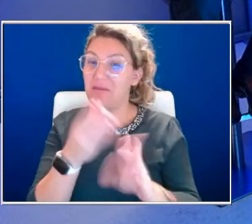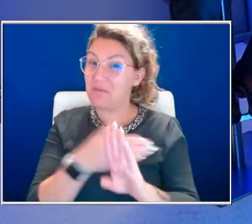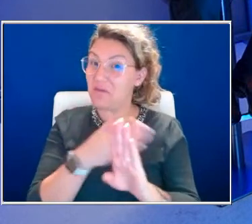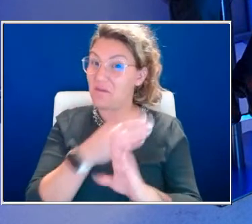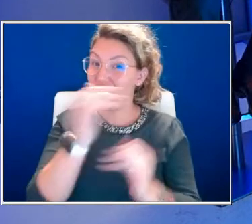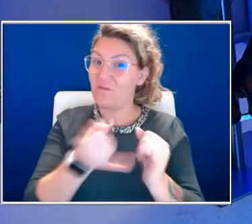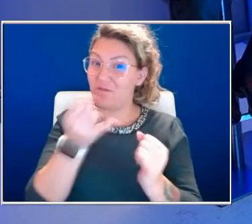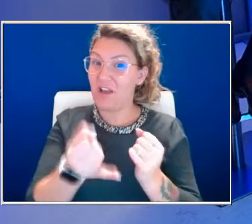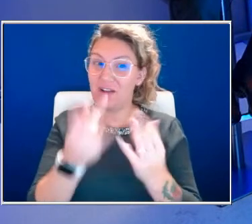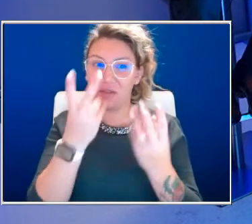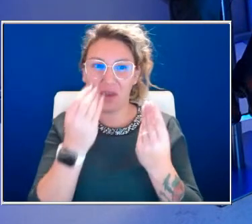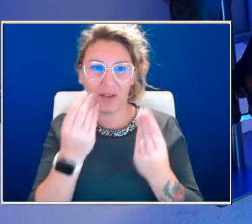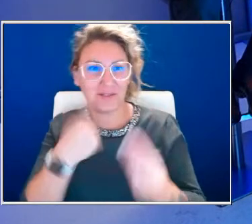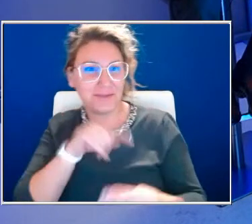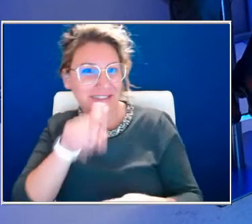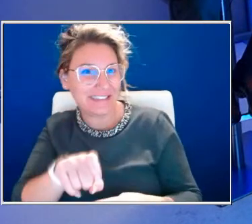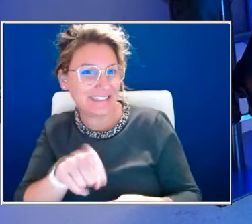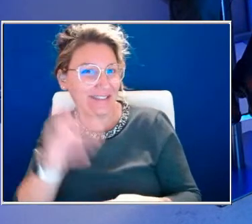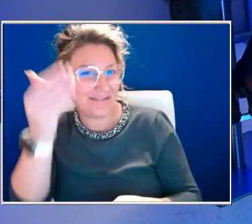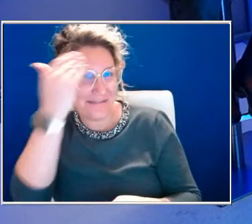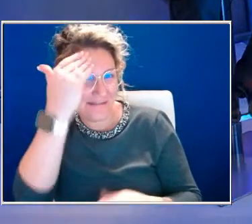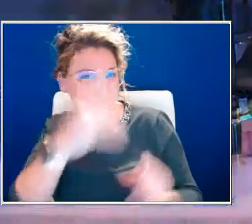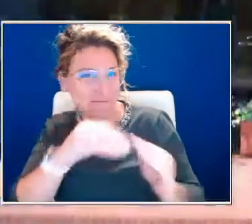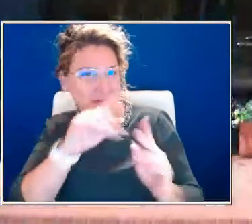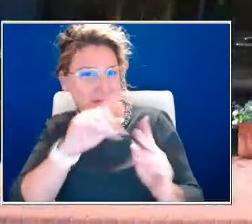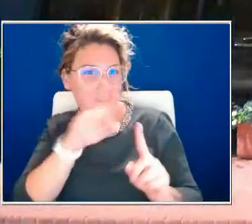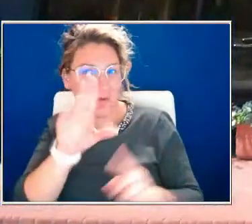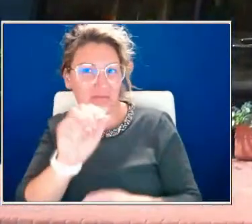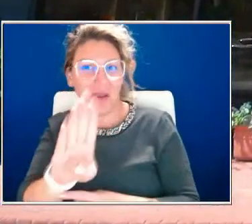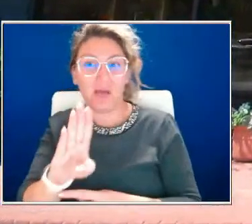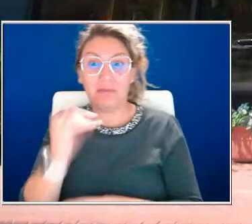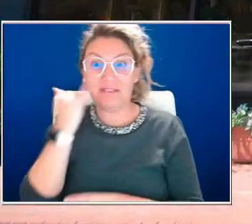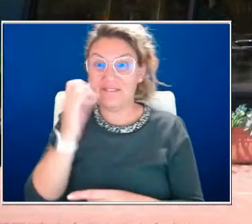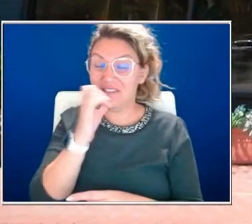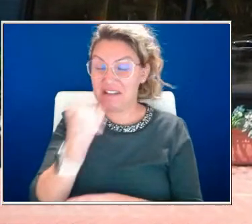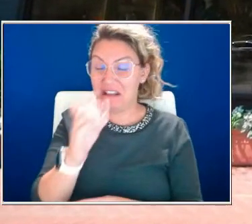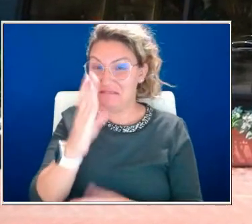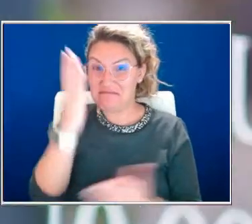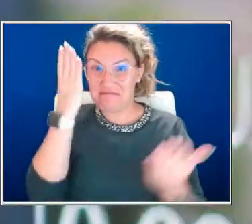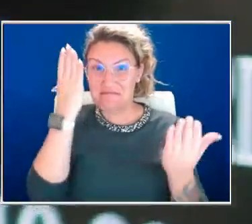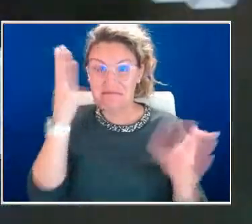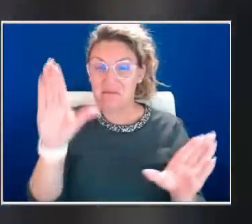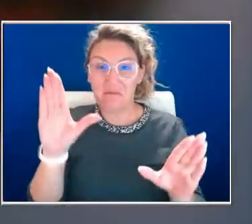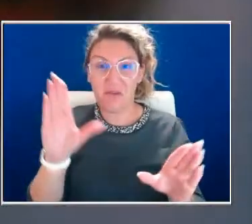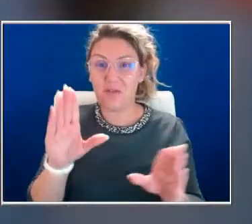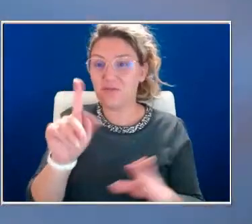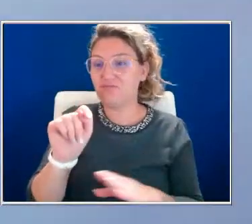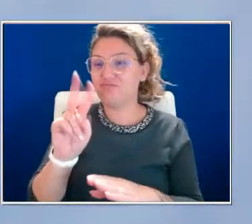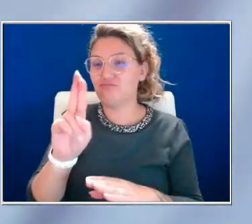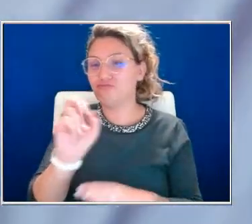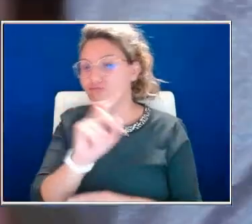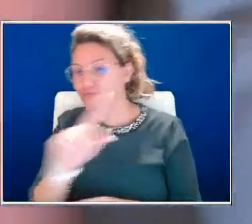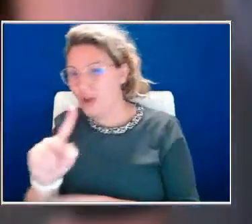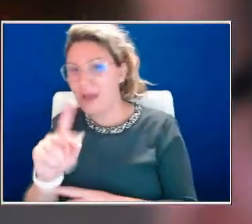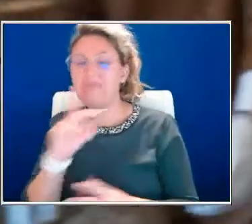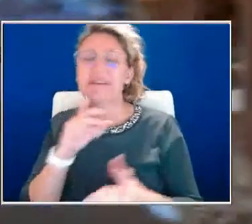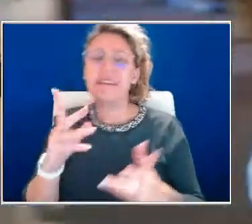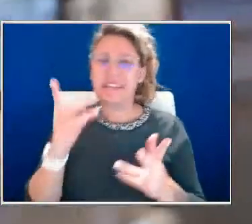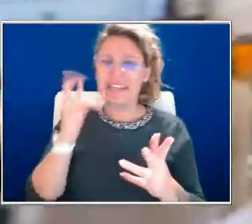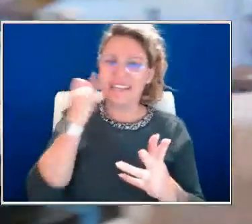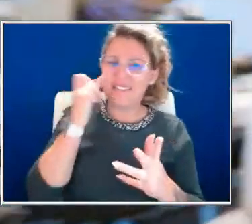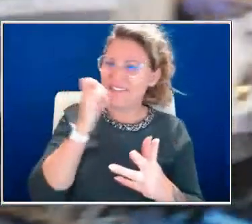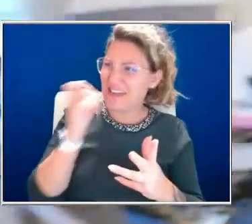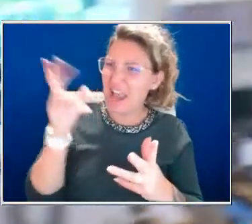Bob. If you have not heard of Trapp & Company, maybe you're not from the area. I'll just assume you're not from the area if you have not heard of Trapp &